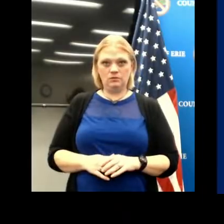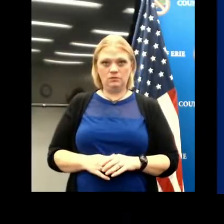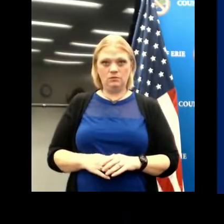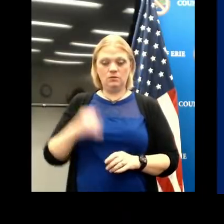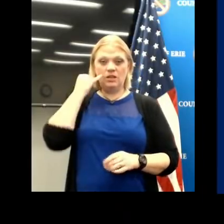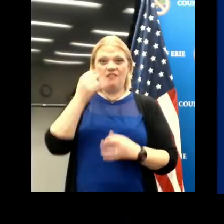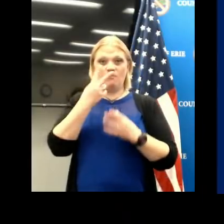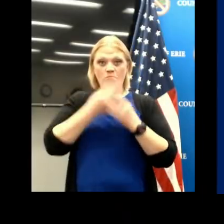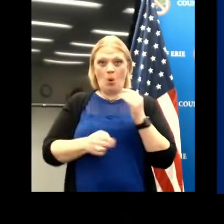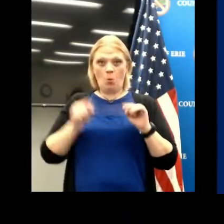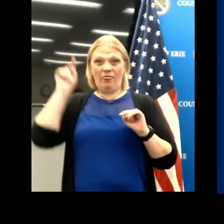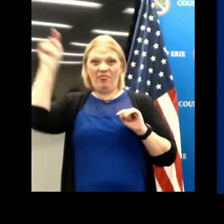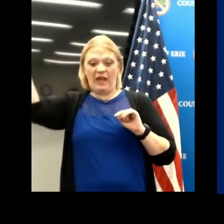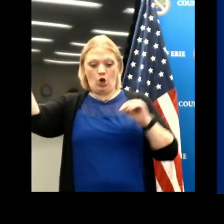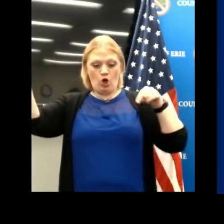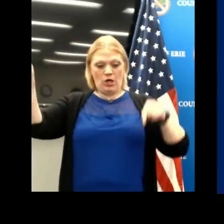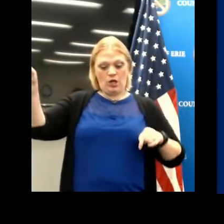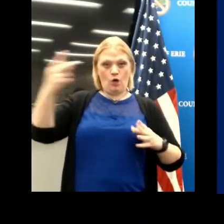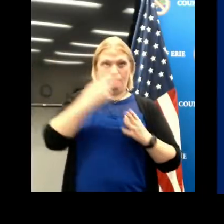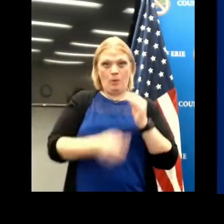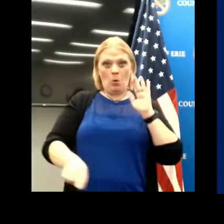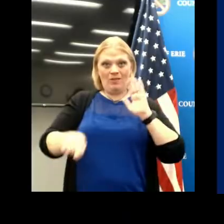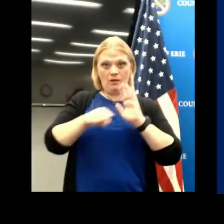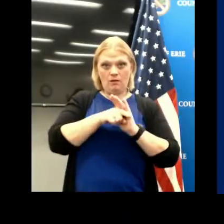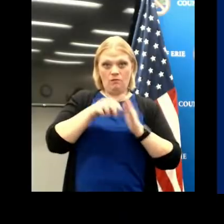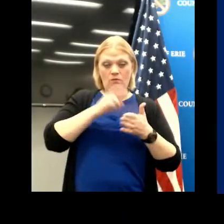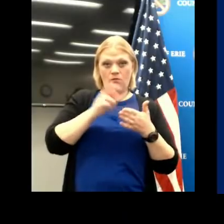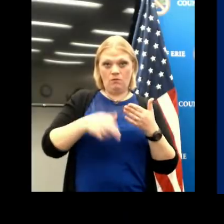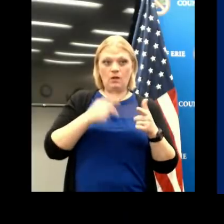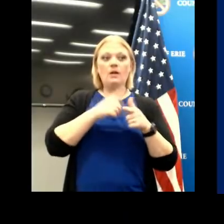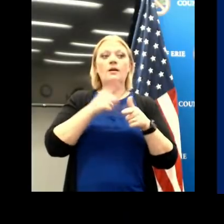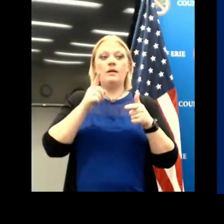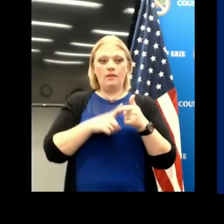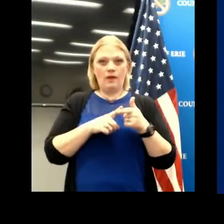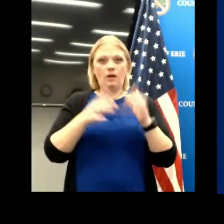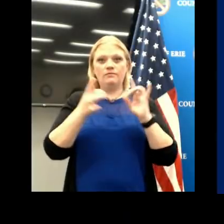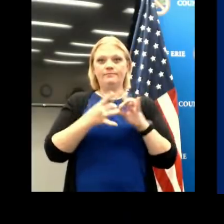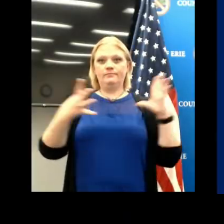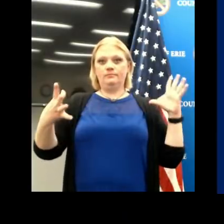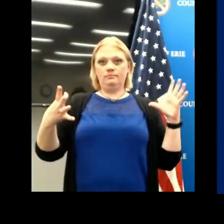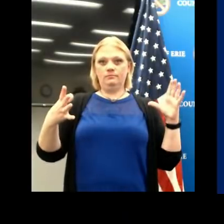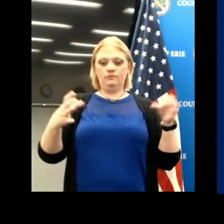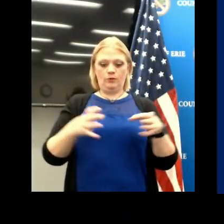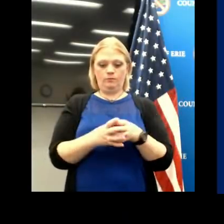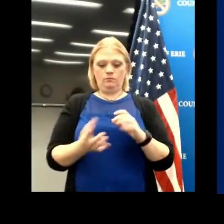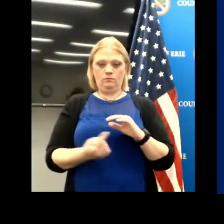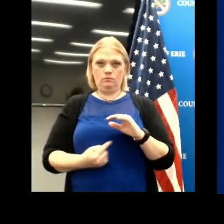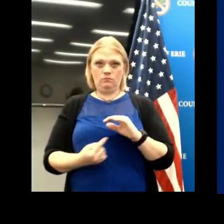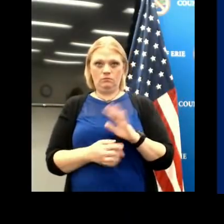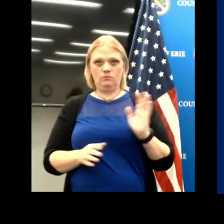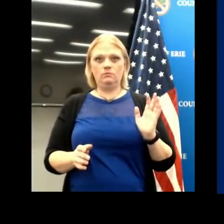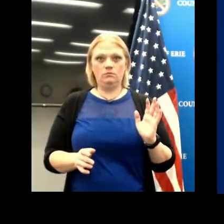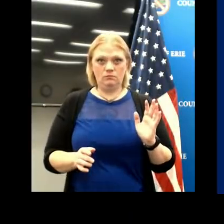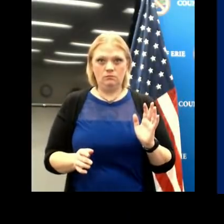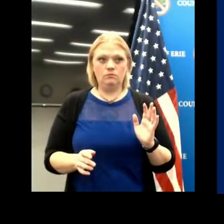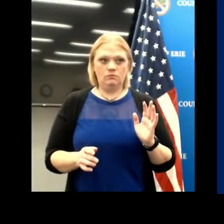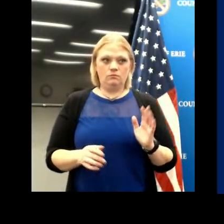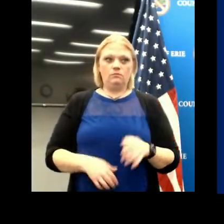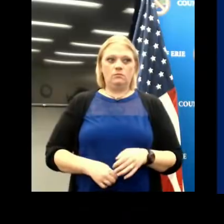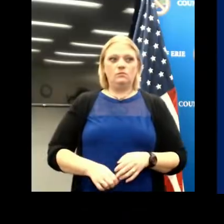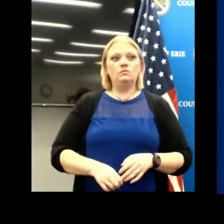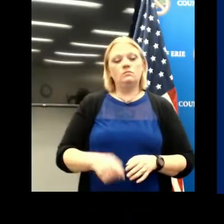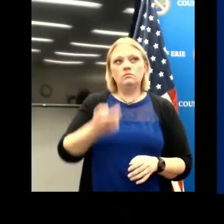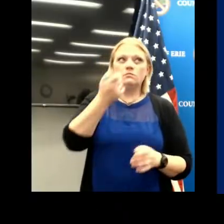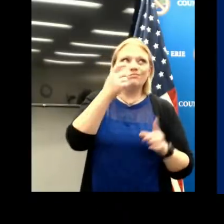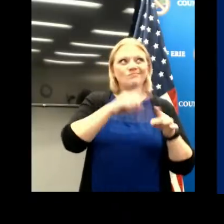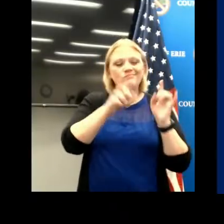both those tests are negative, then you can go and release yourself from quarantine. So there are a little bit different